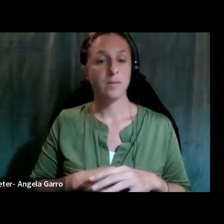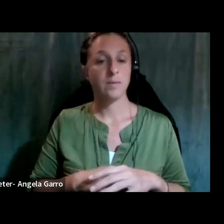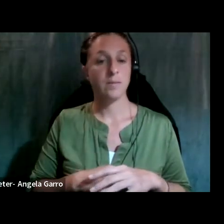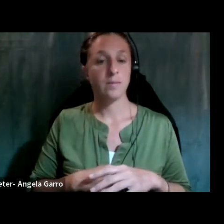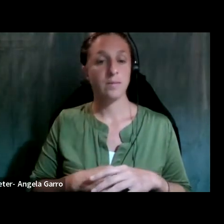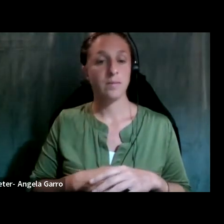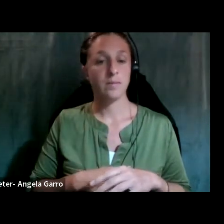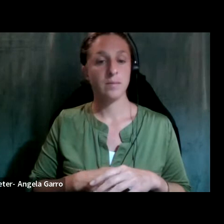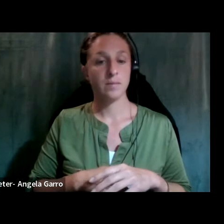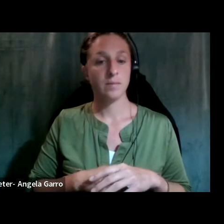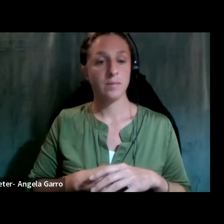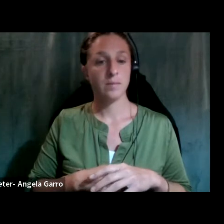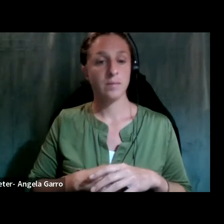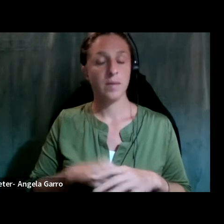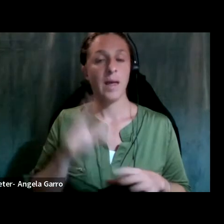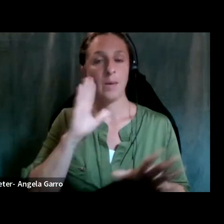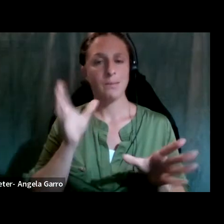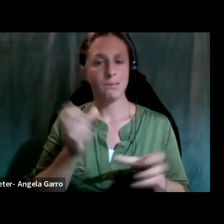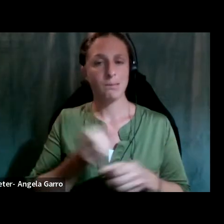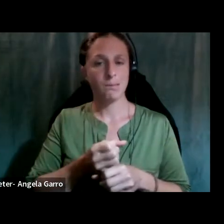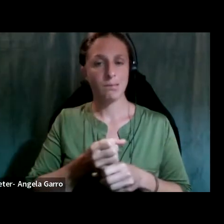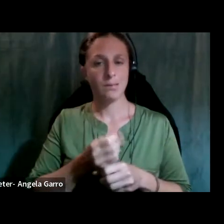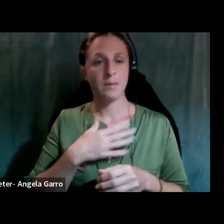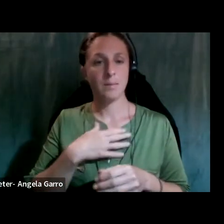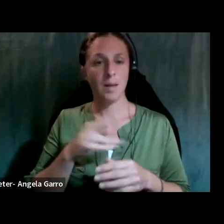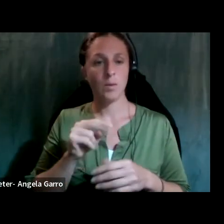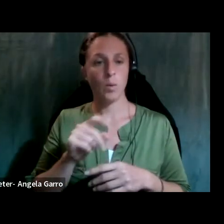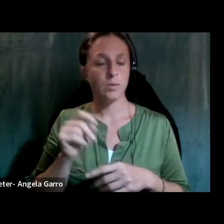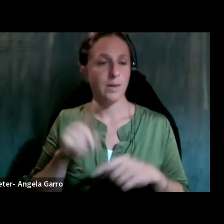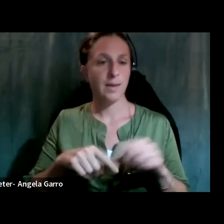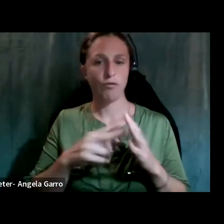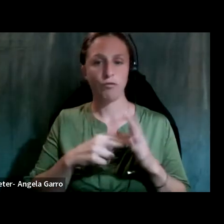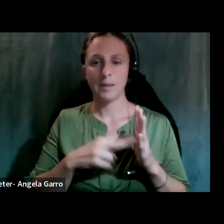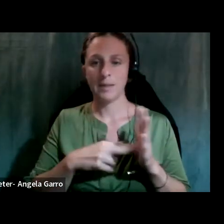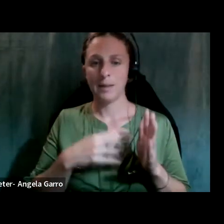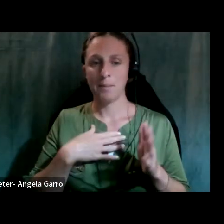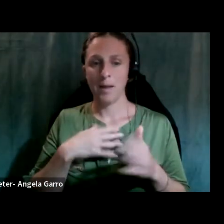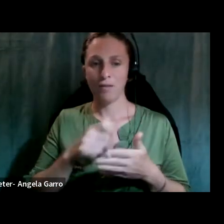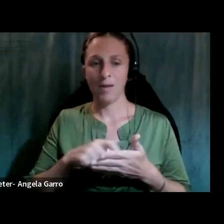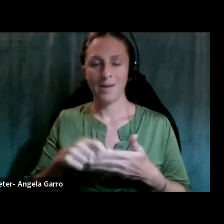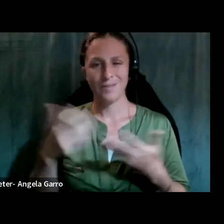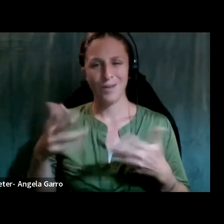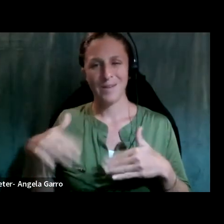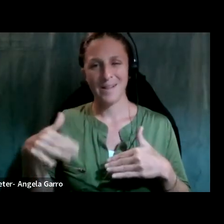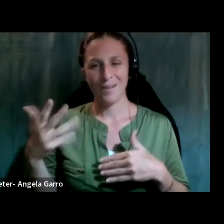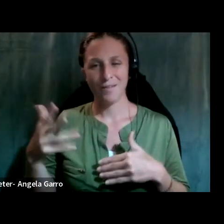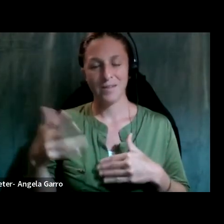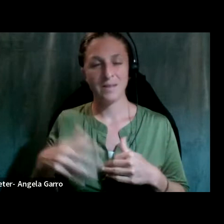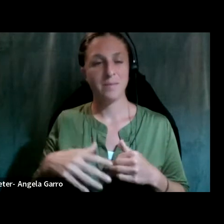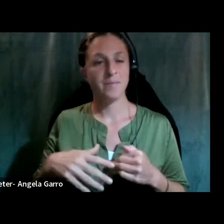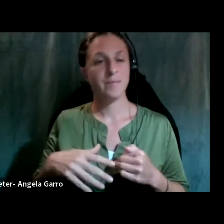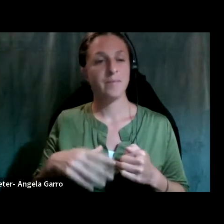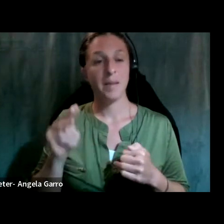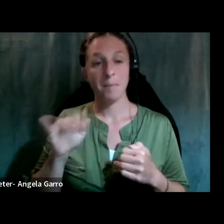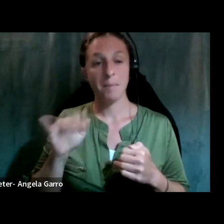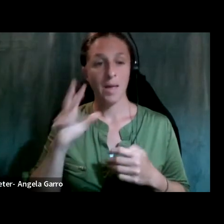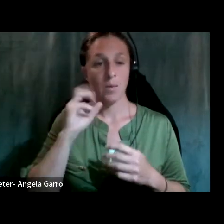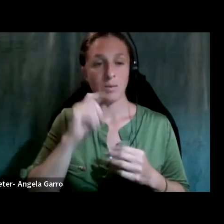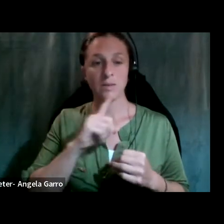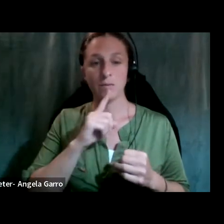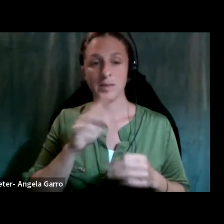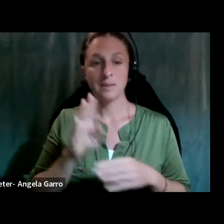I'll condense my notes, okay? Because I can't read my writing, it's kind of late already. Well, I just want to say that May was a very busy